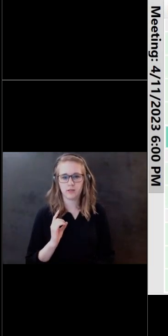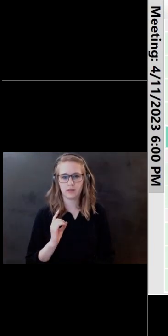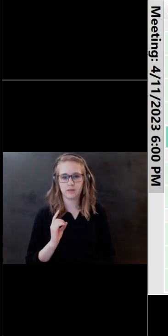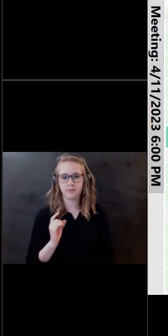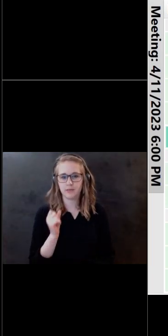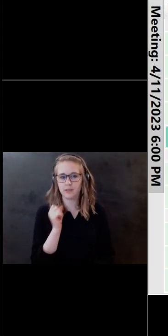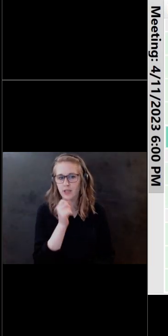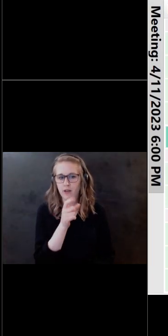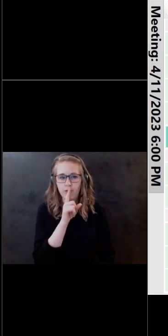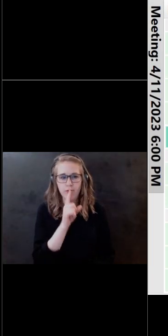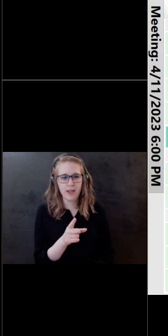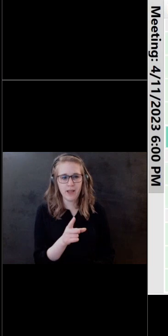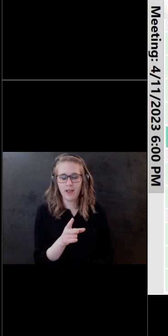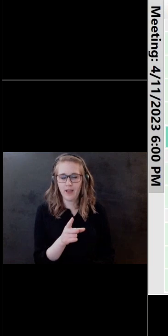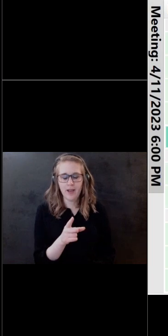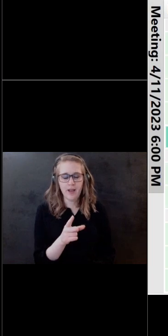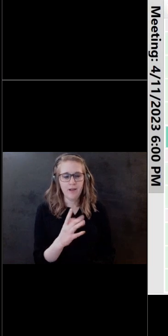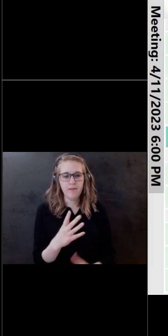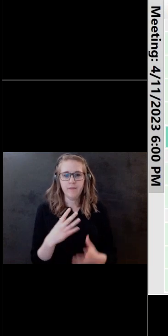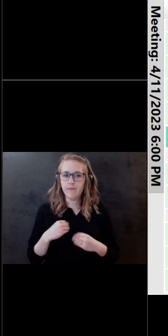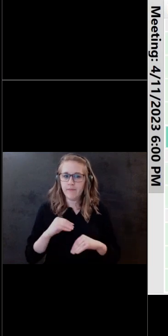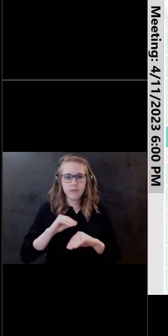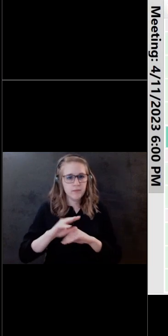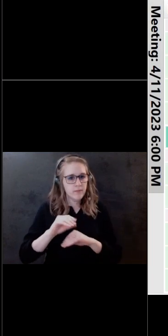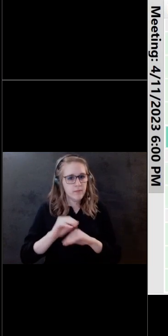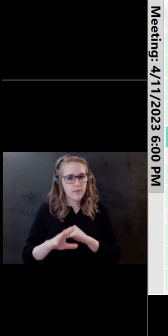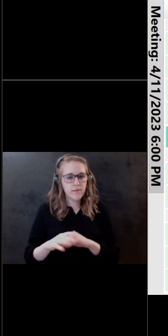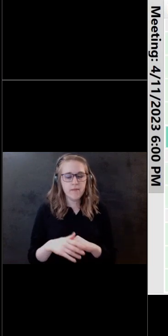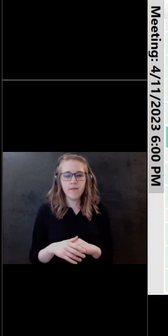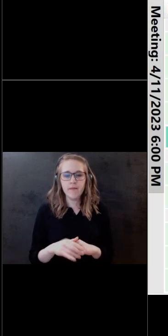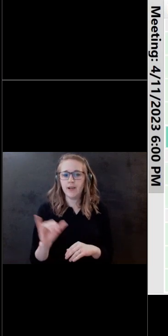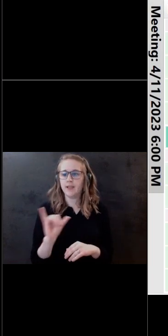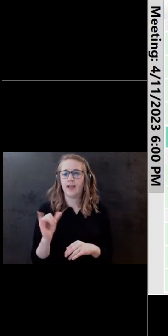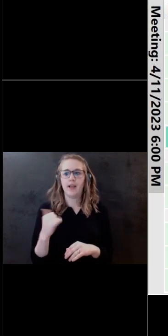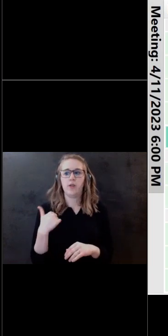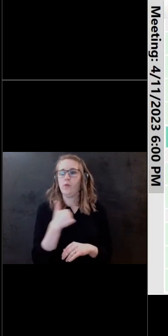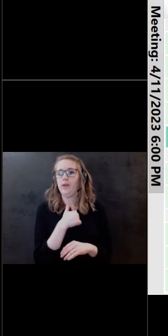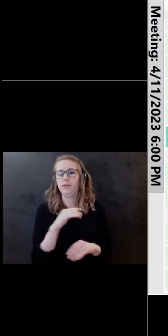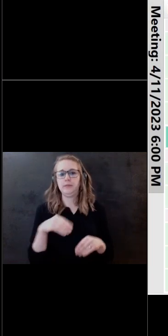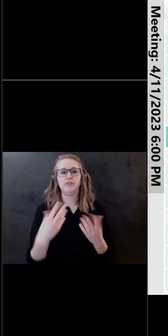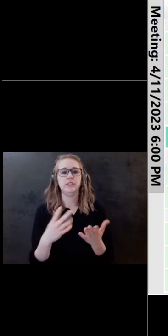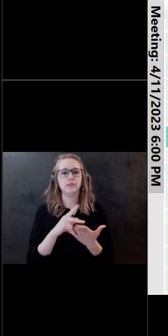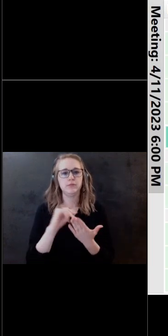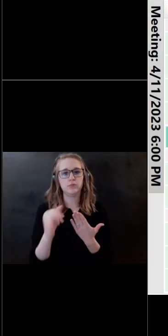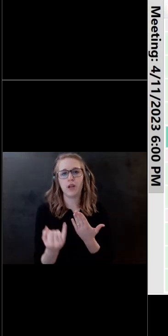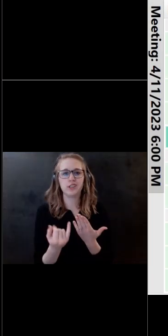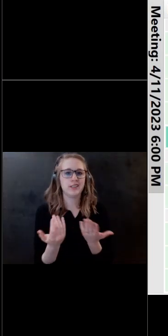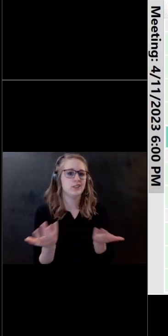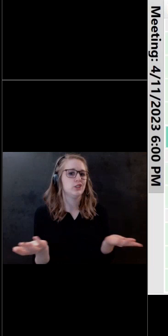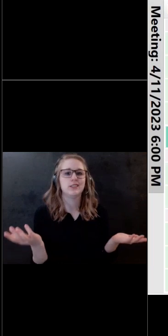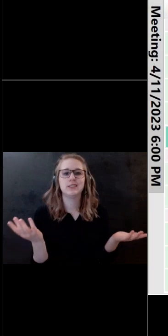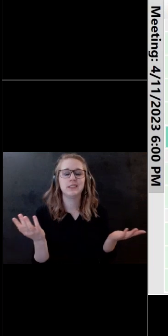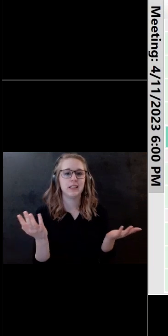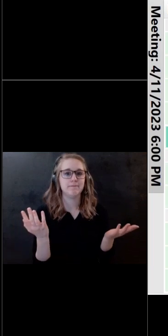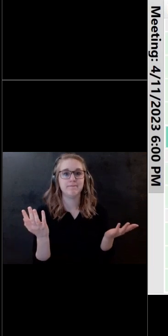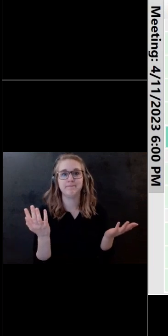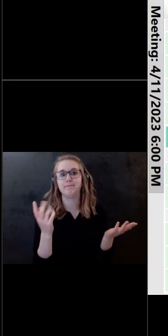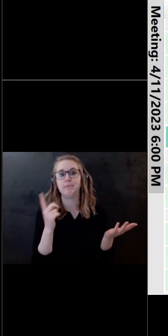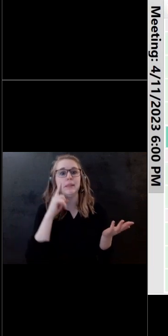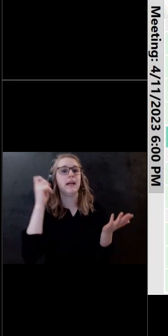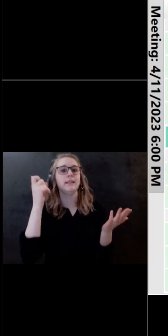take any of that advice, didn't really, it was like we were given these projects just to be given the